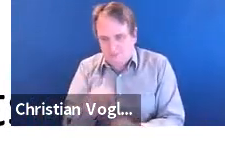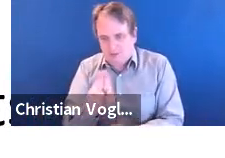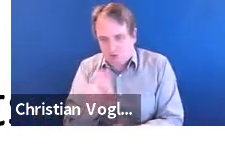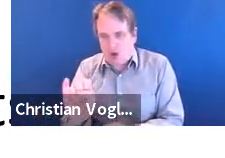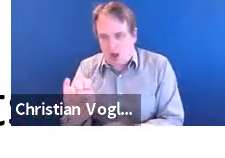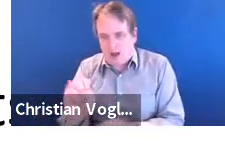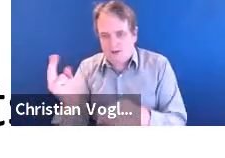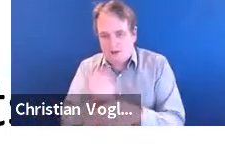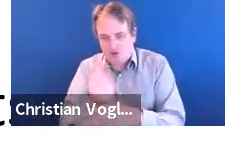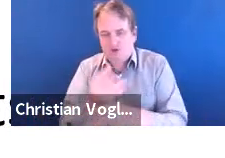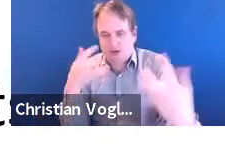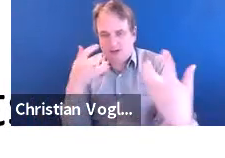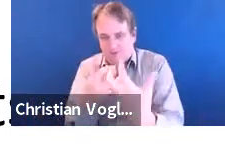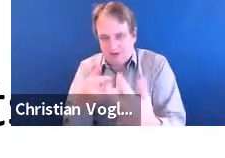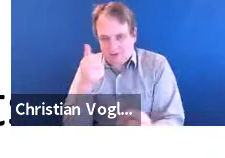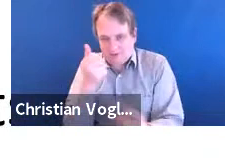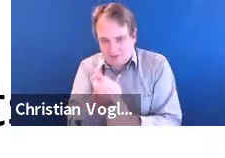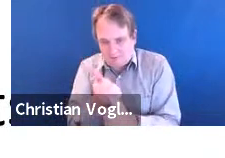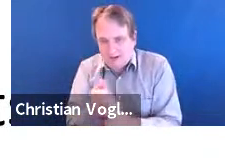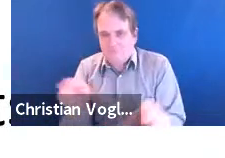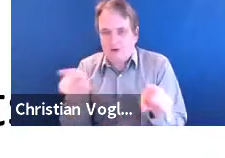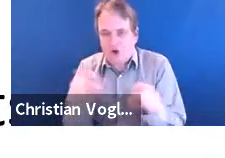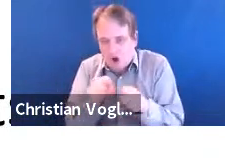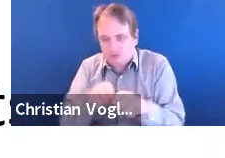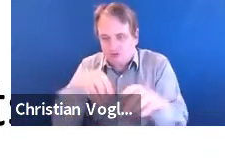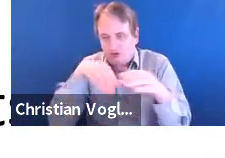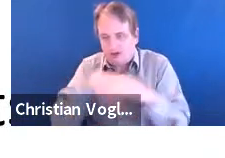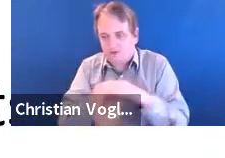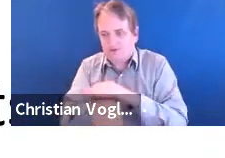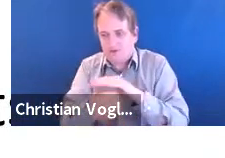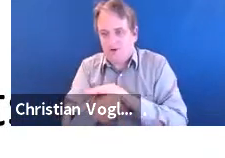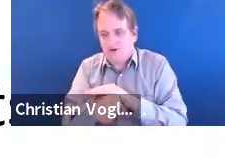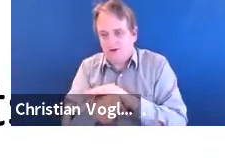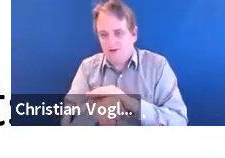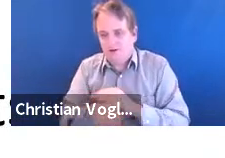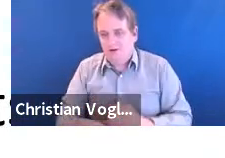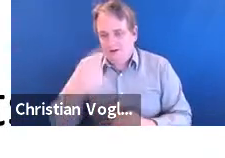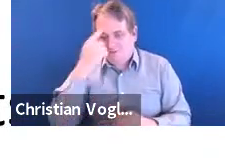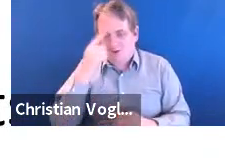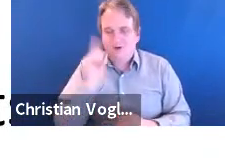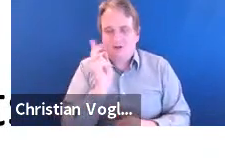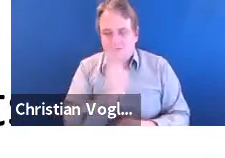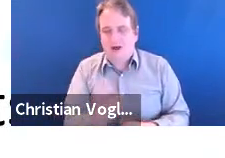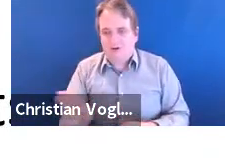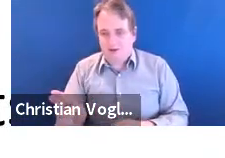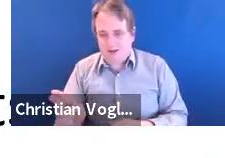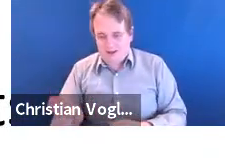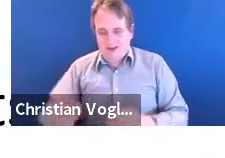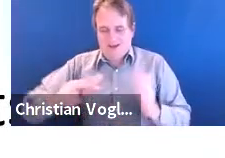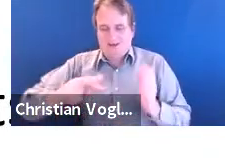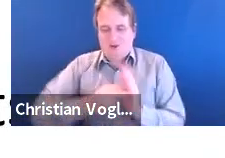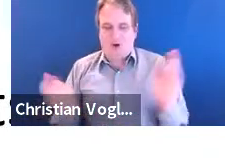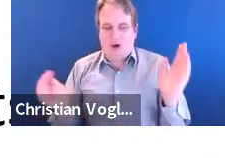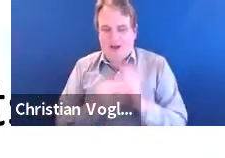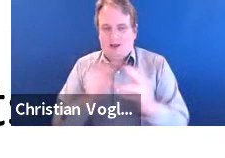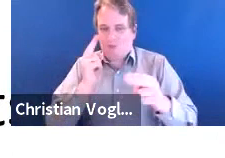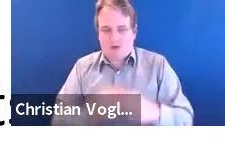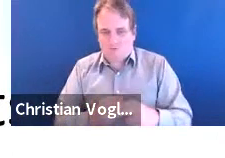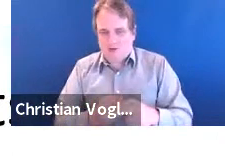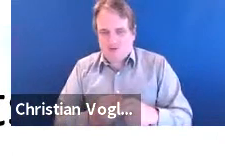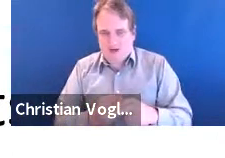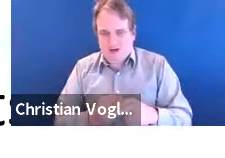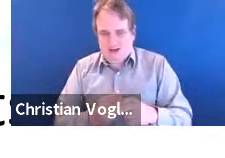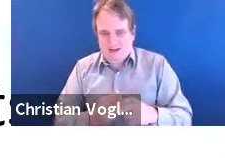capabilities. And these interfaces for communication need to include accessibility for deaf and hard of